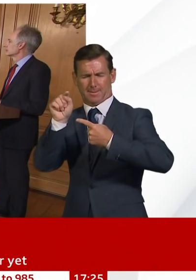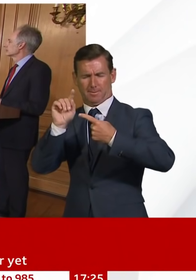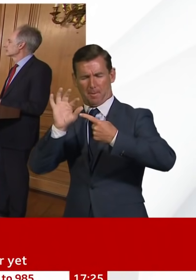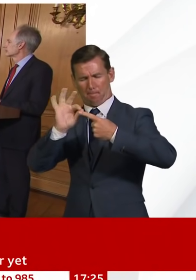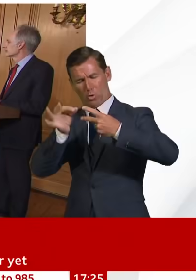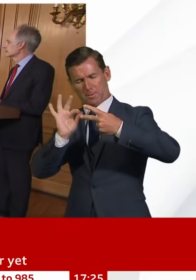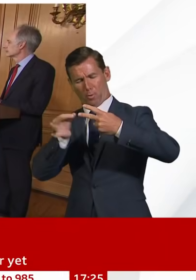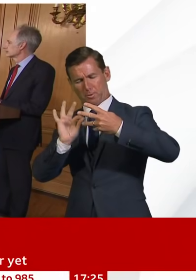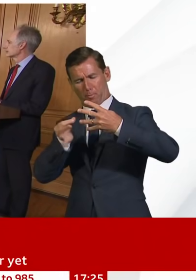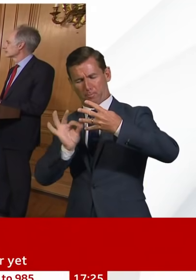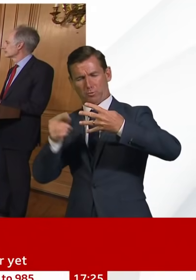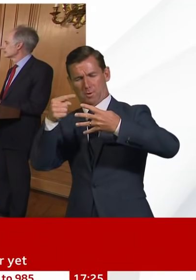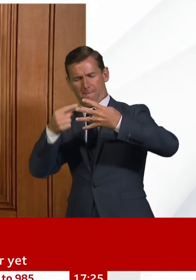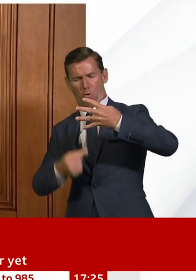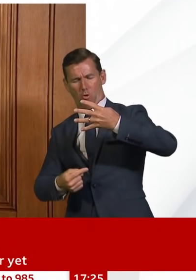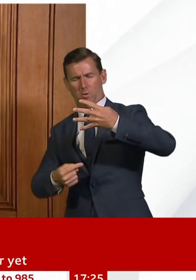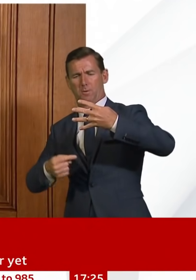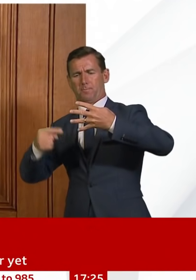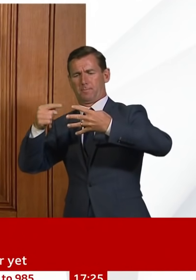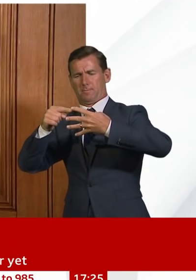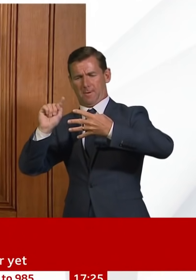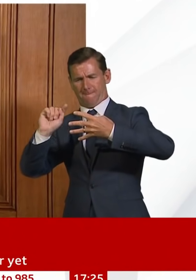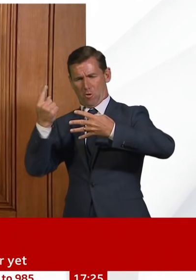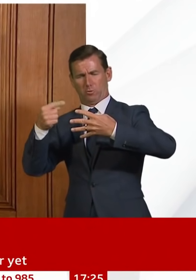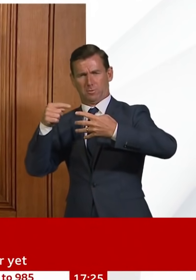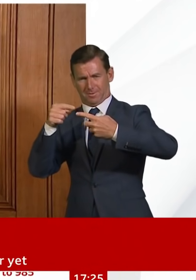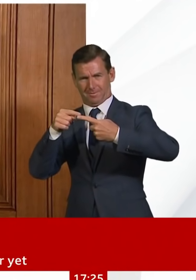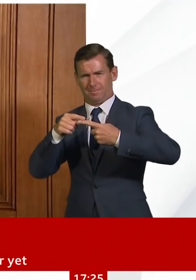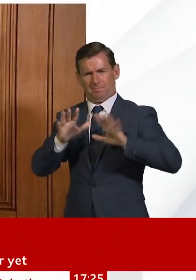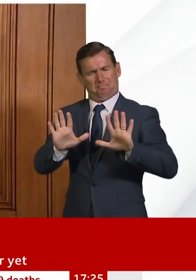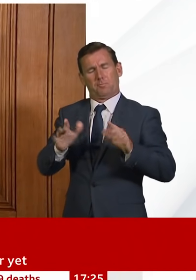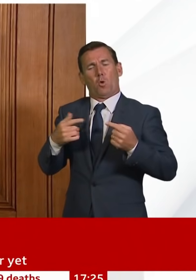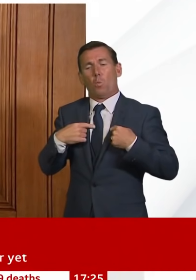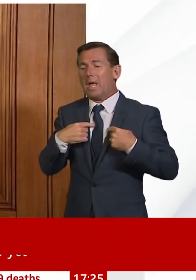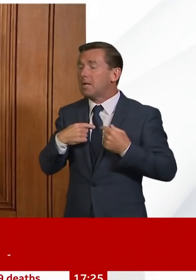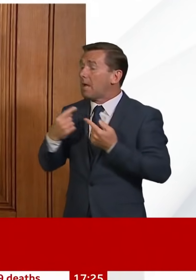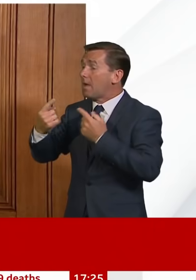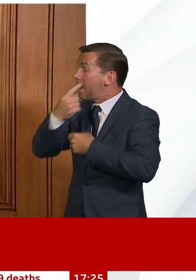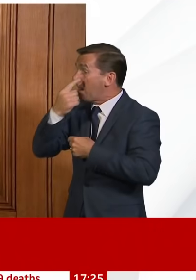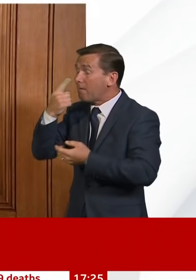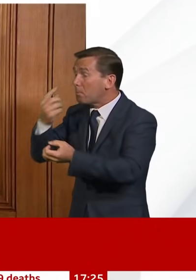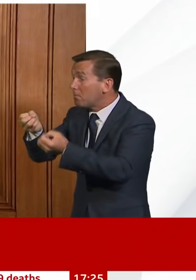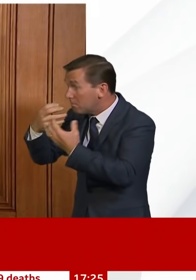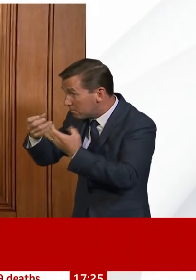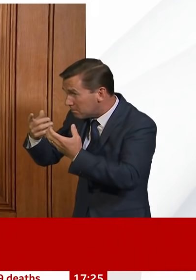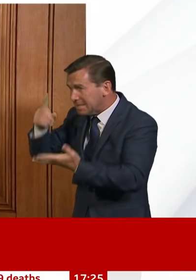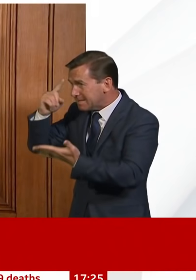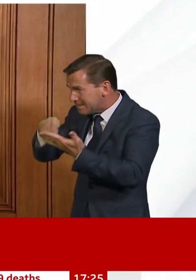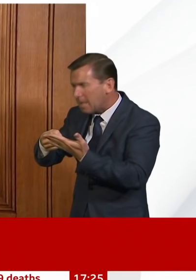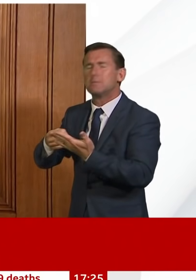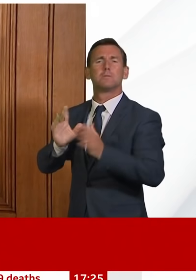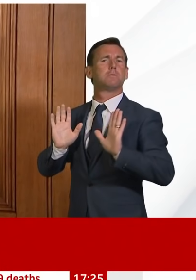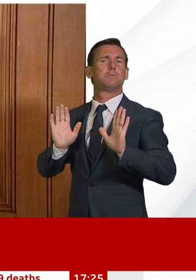thing to say is I have always said to you that we will keep the evidence under review, and we are absolutely doing